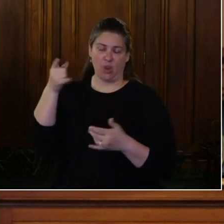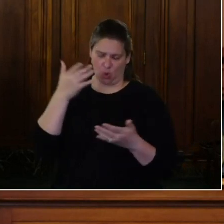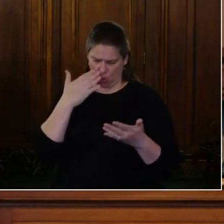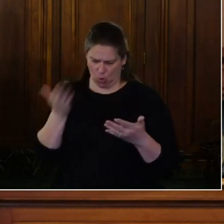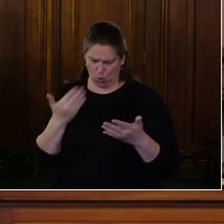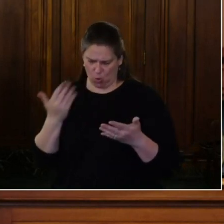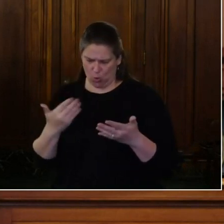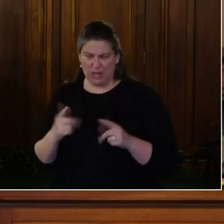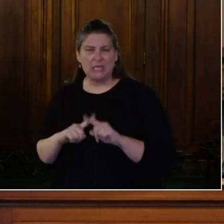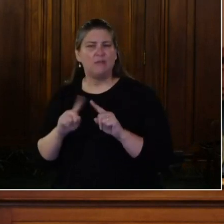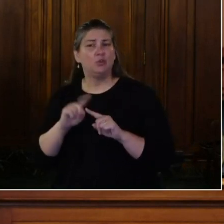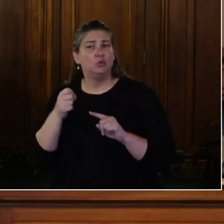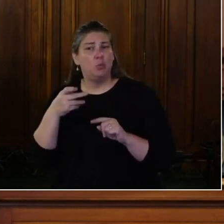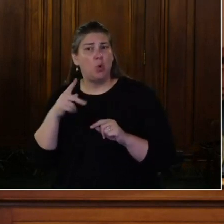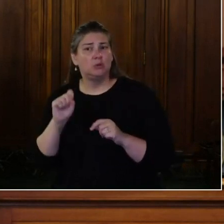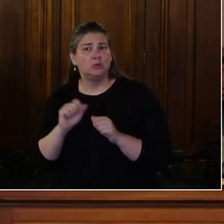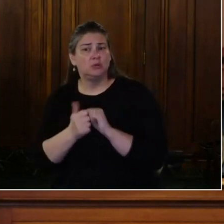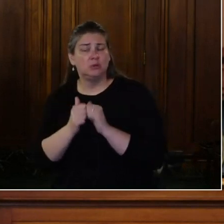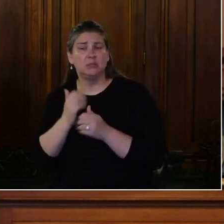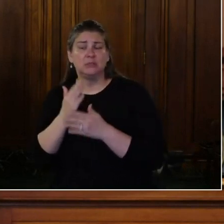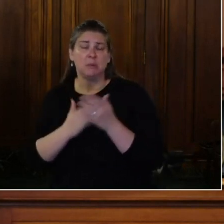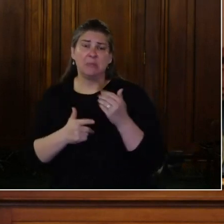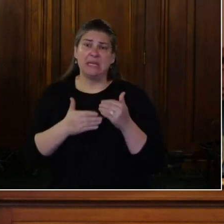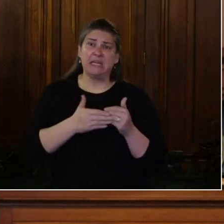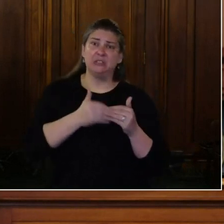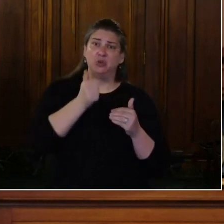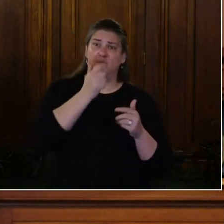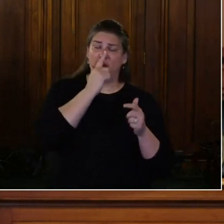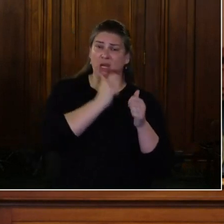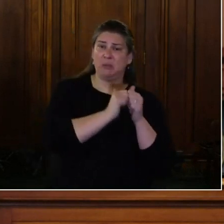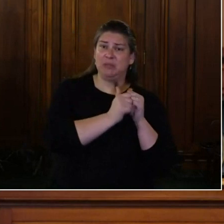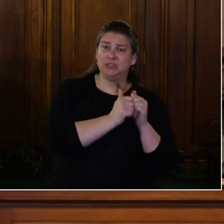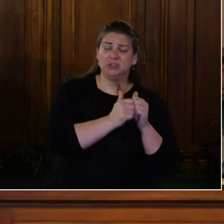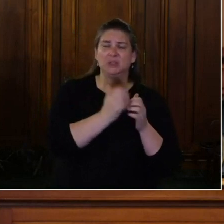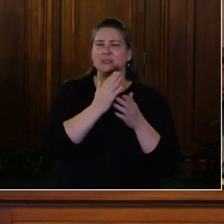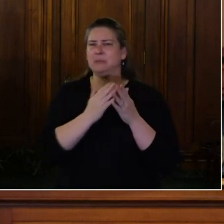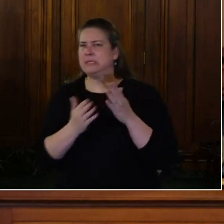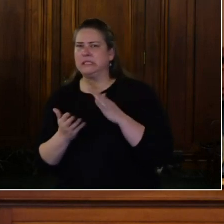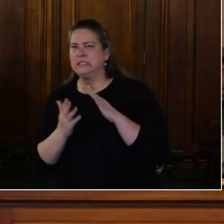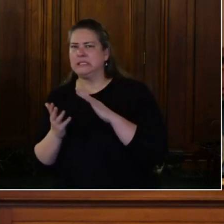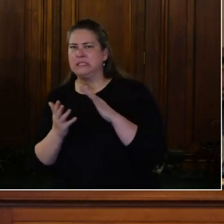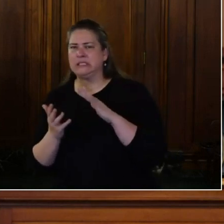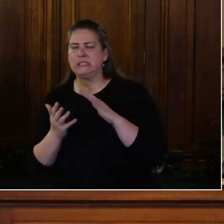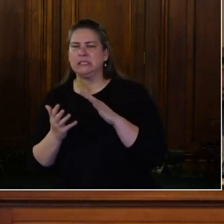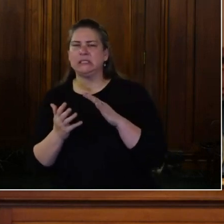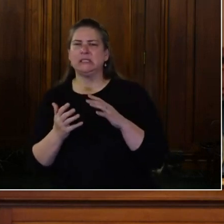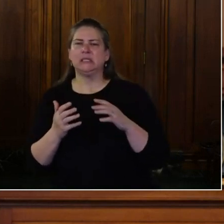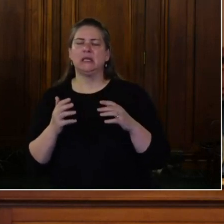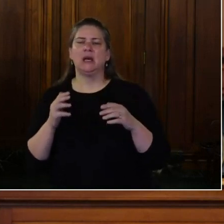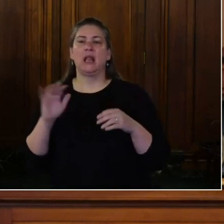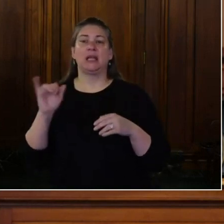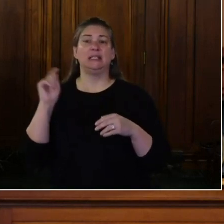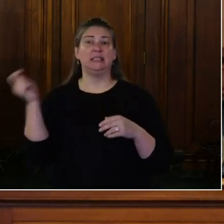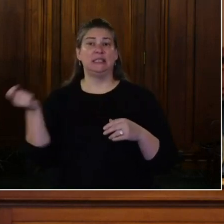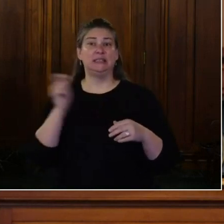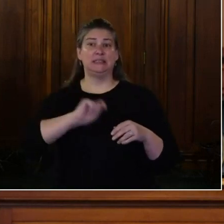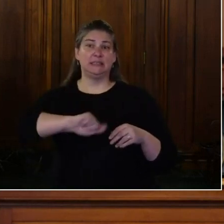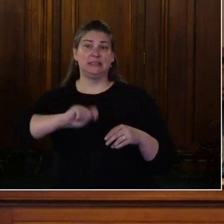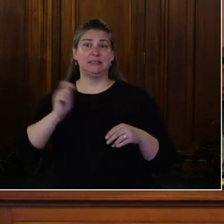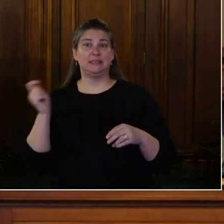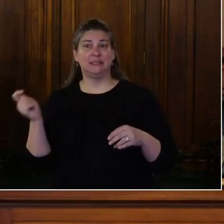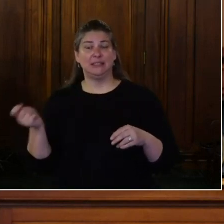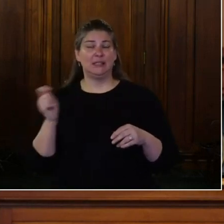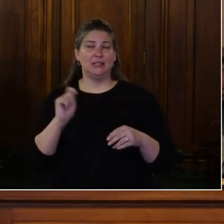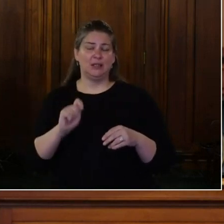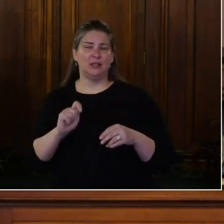through different sports, some of them easier to get to competition than others. You look at a very low-touch sport like tennis